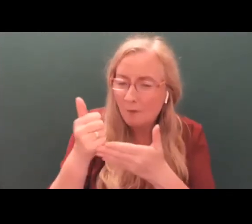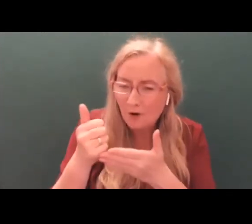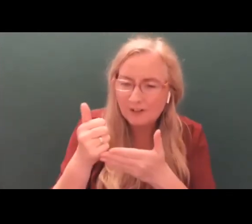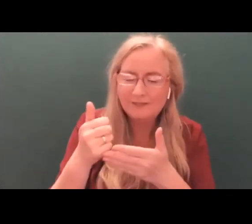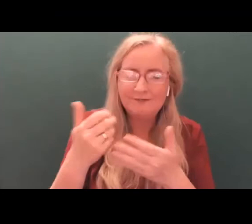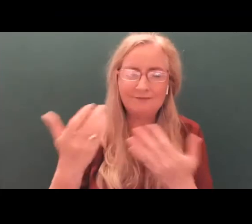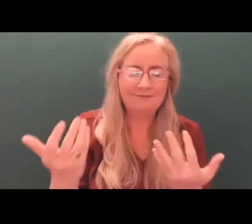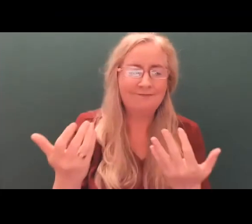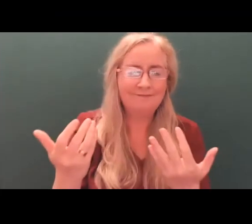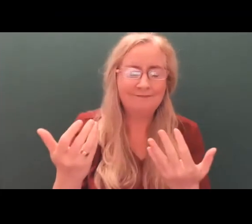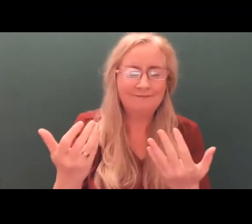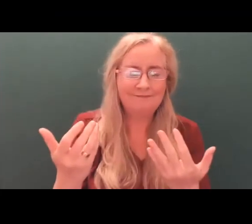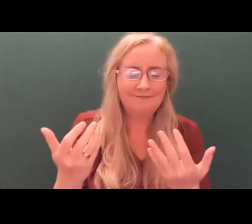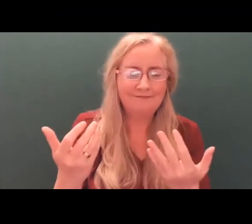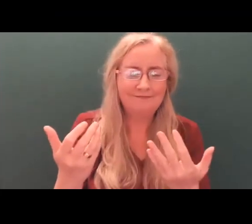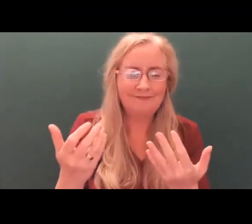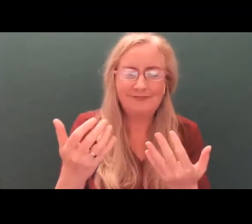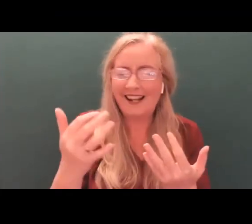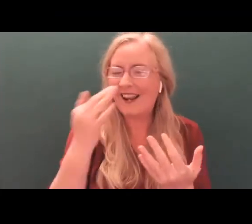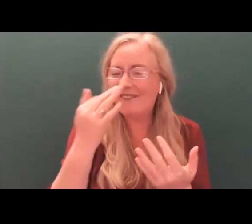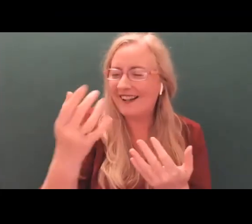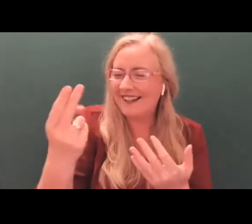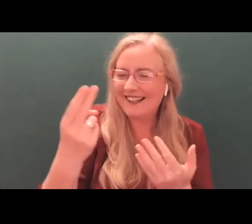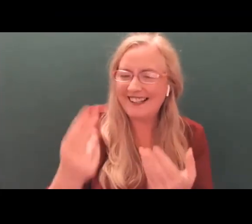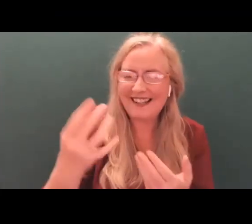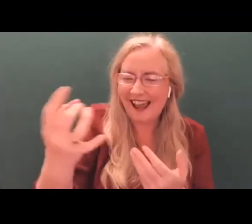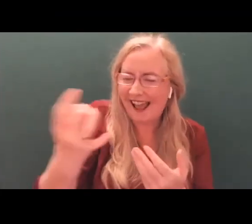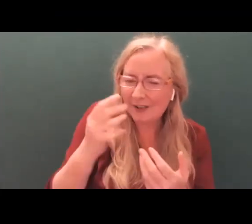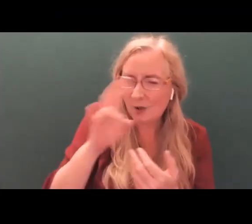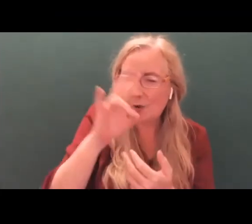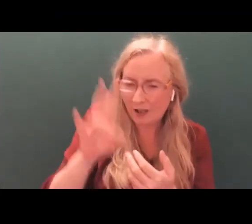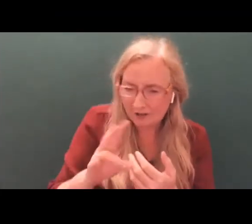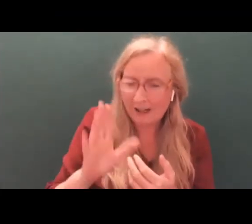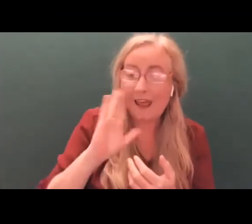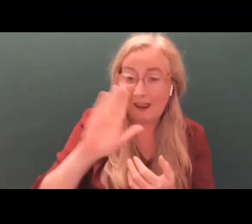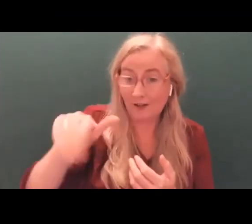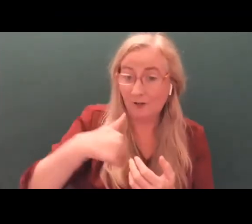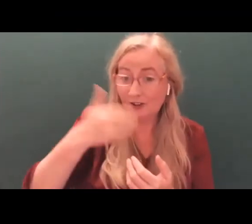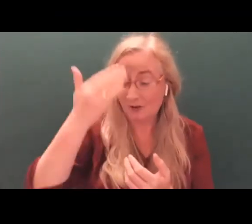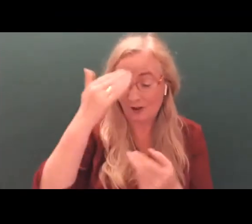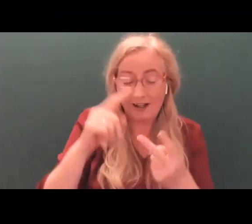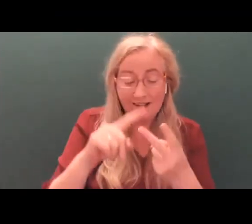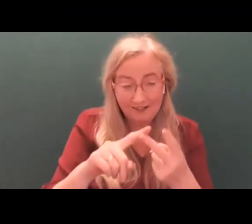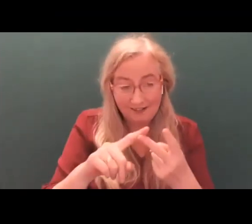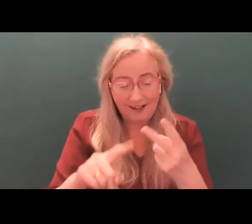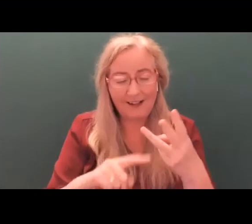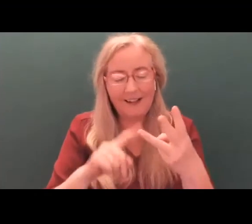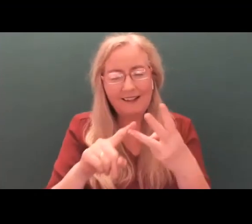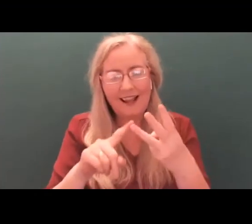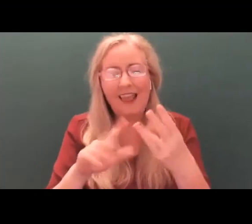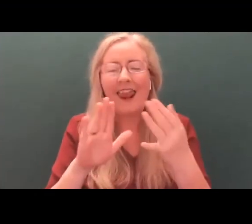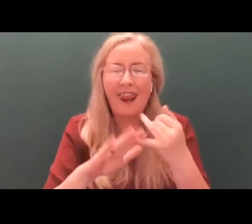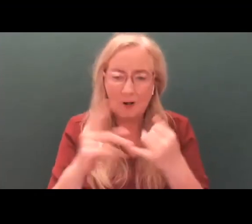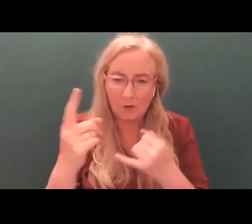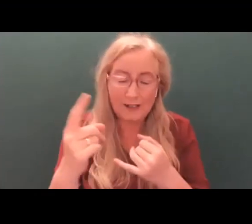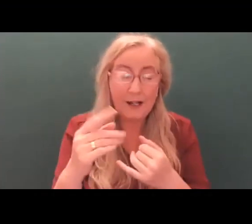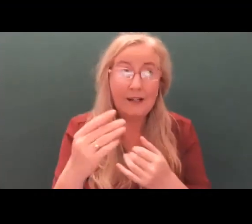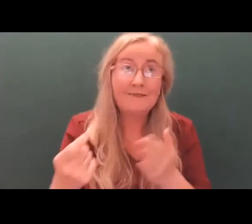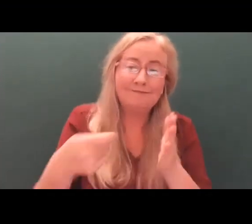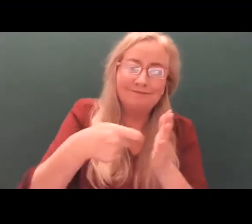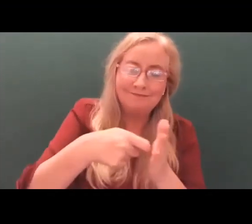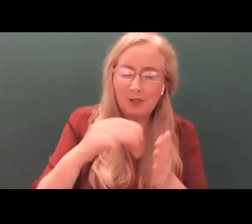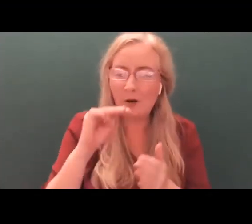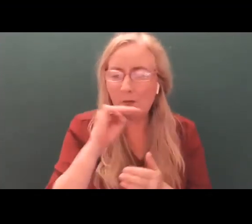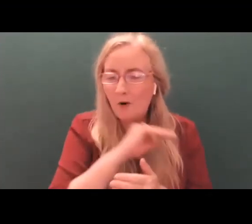to ask us any questions on that. And then the last one, and again, super important, when